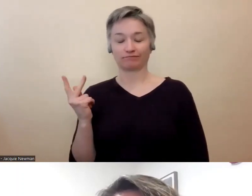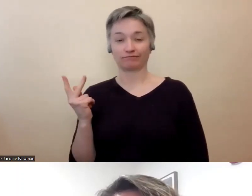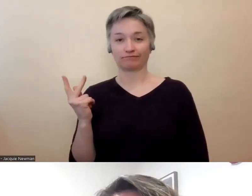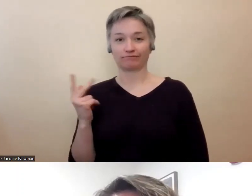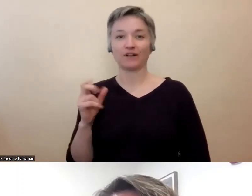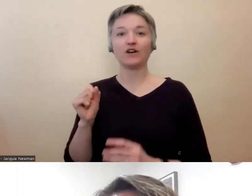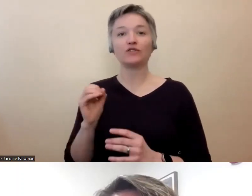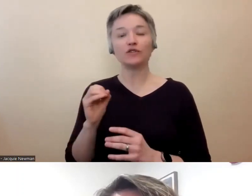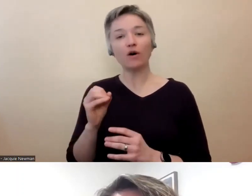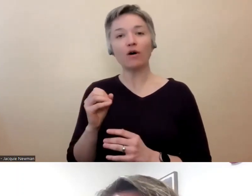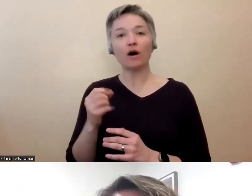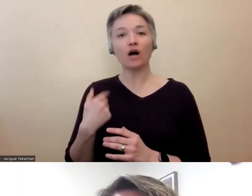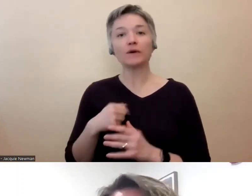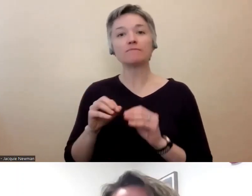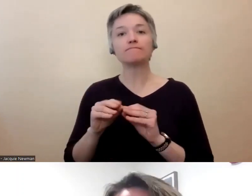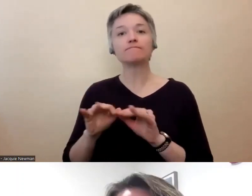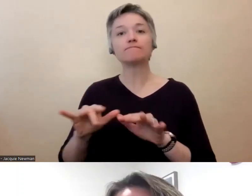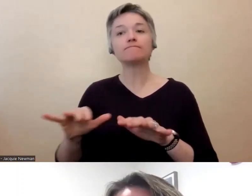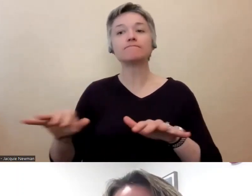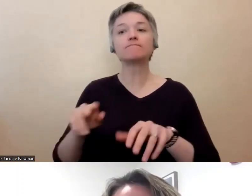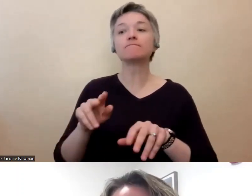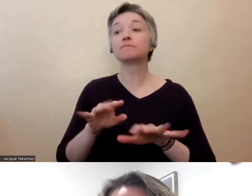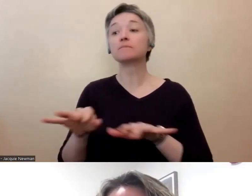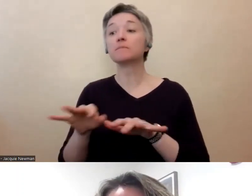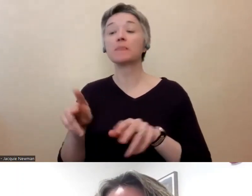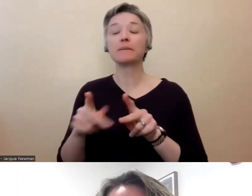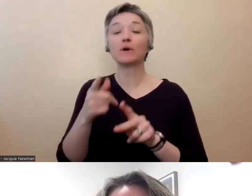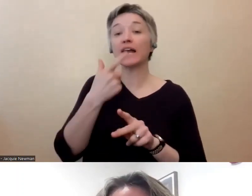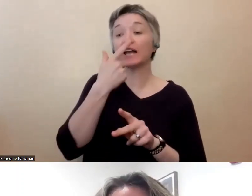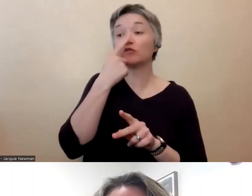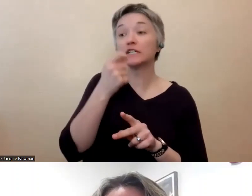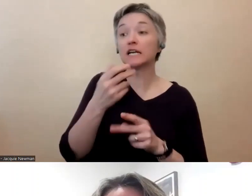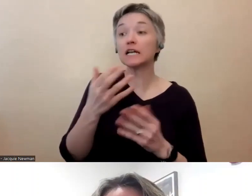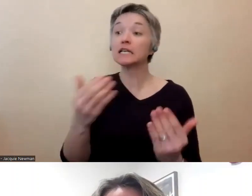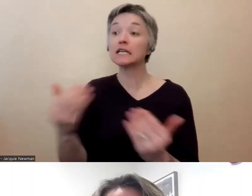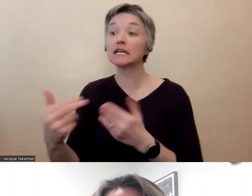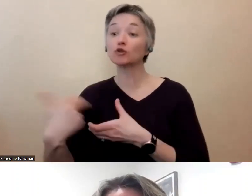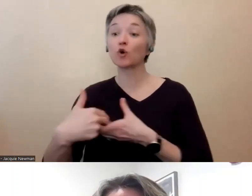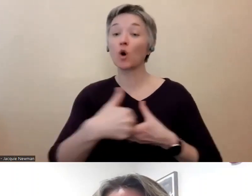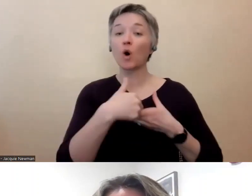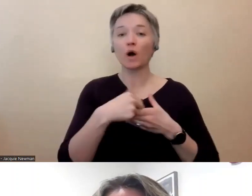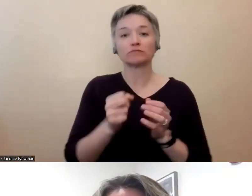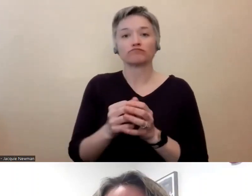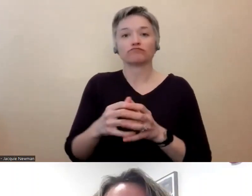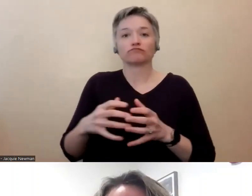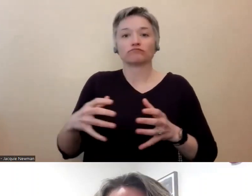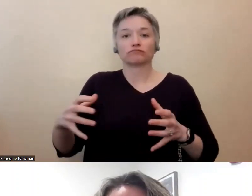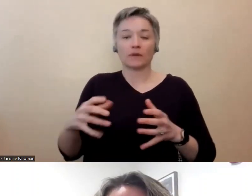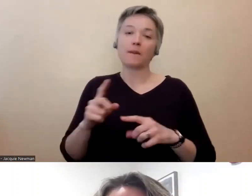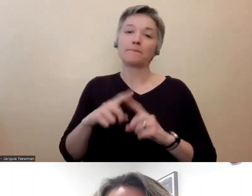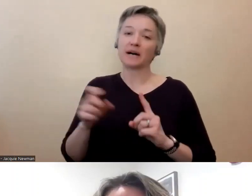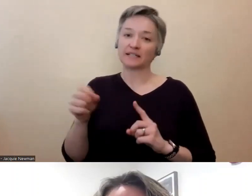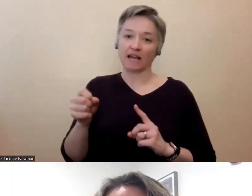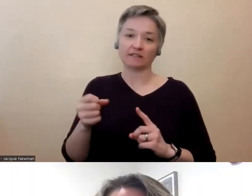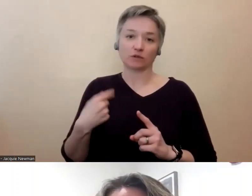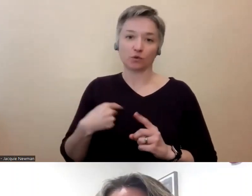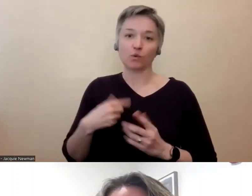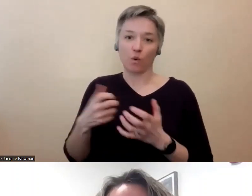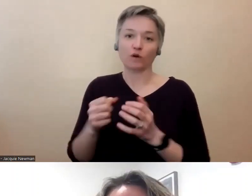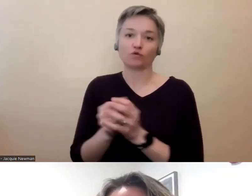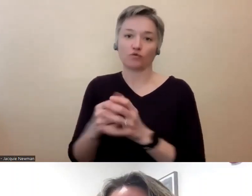people interested and joined along as we went. But that is something that's on our radar and something we're interested in growing is